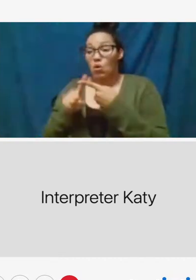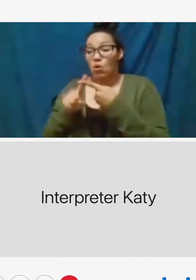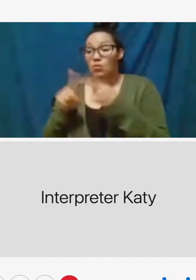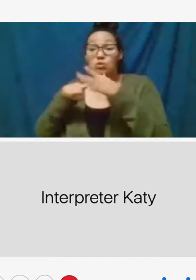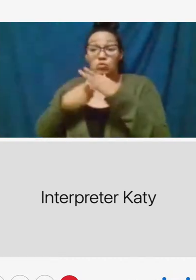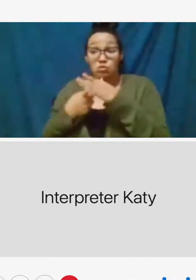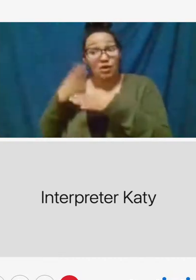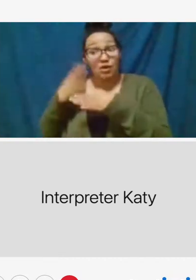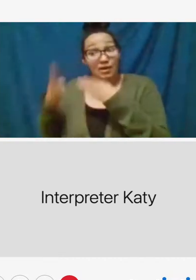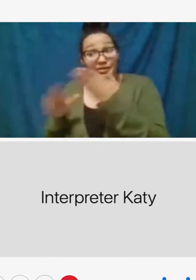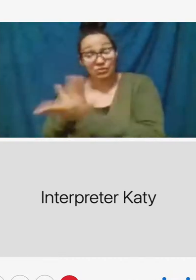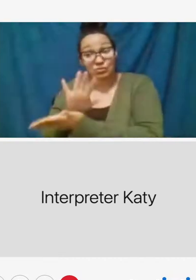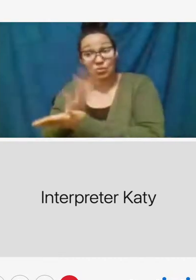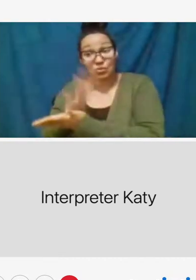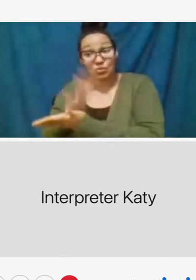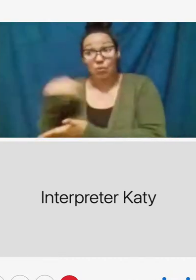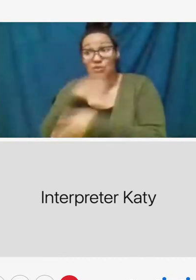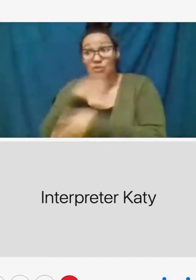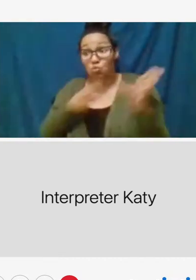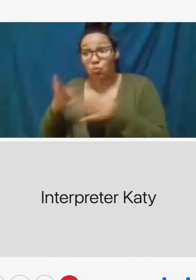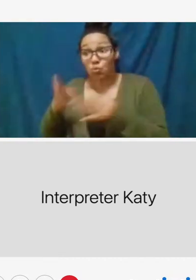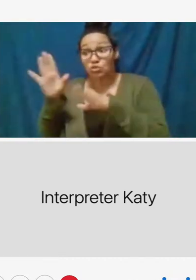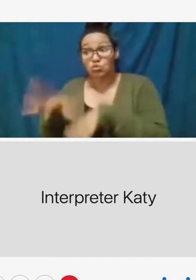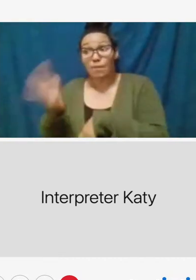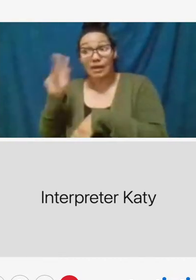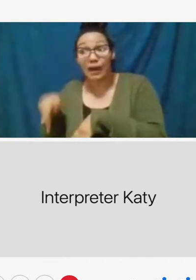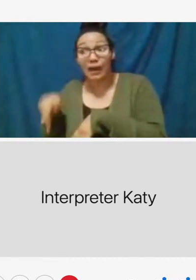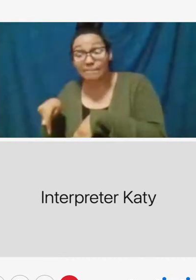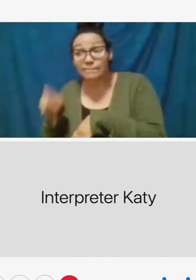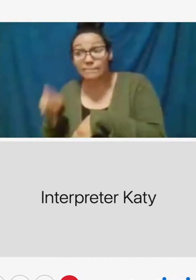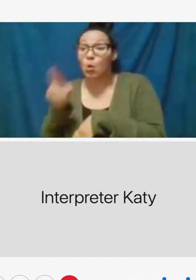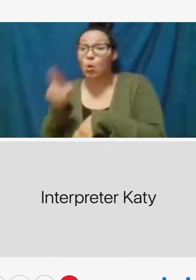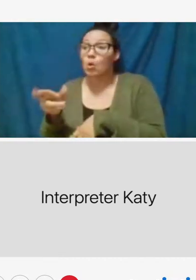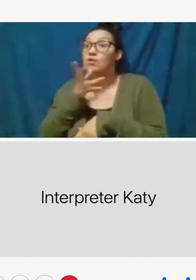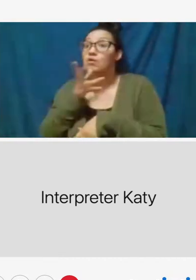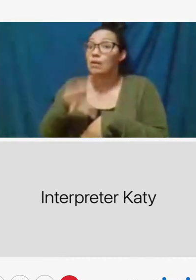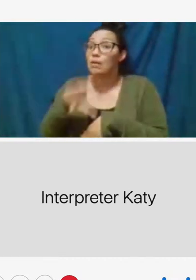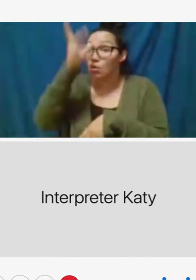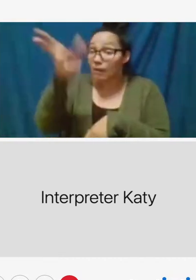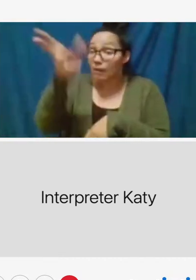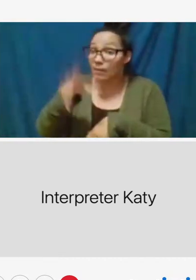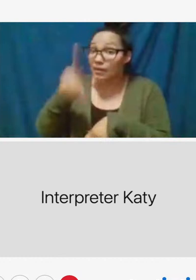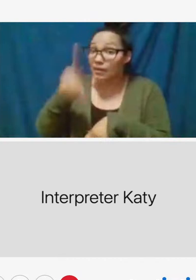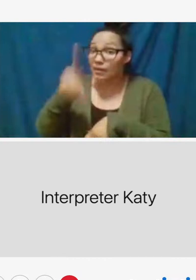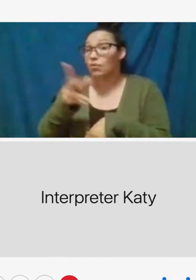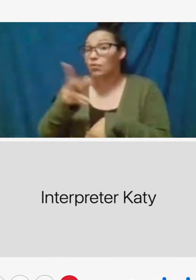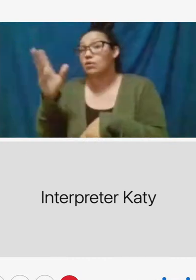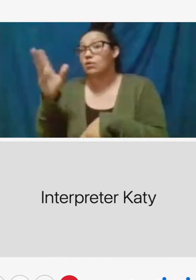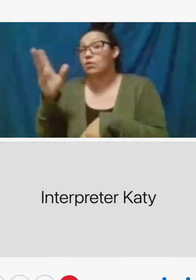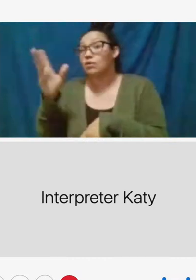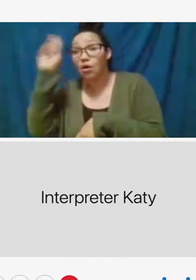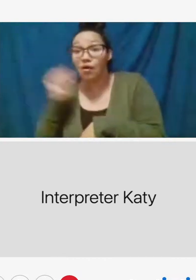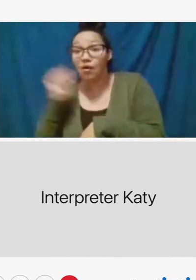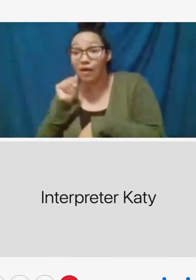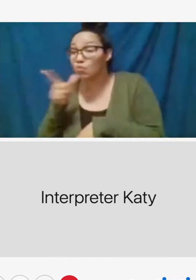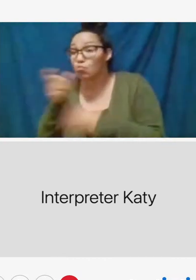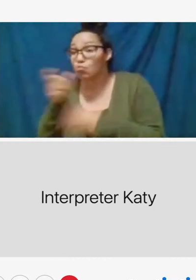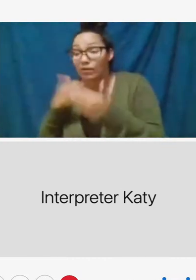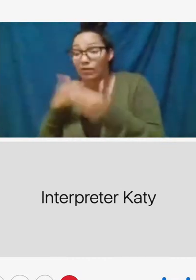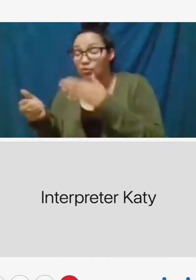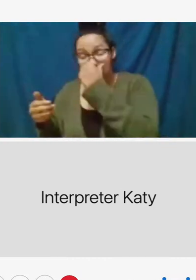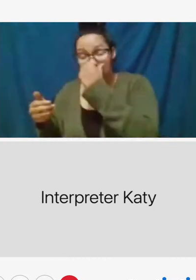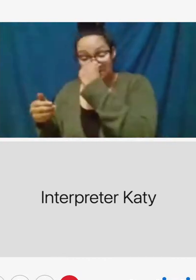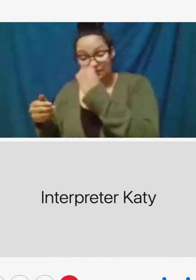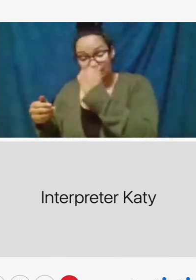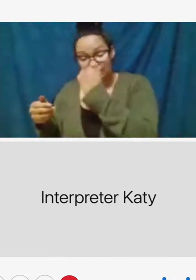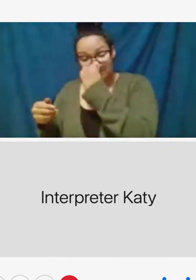arrangements to pick them up or have Grandma and Grandpa pick them up or the or whomever and the other thing is and I've mentioned this before